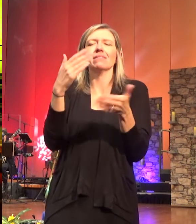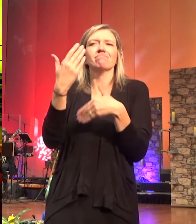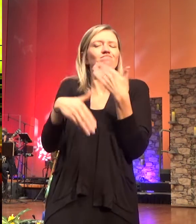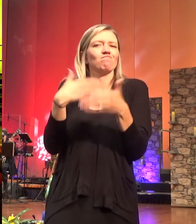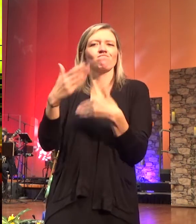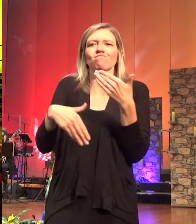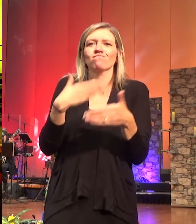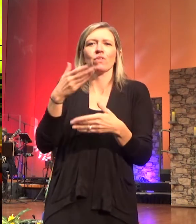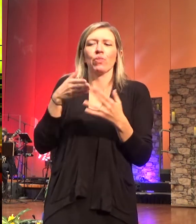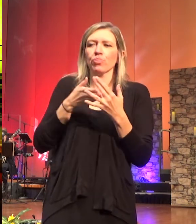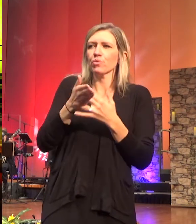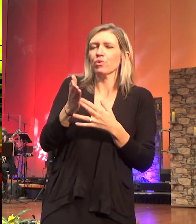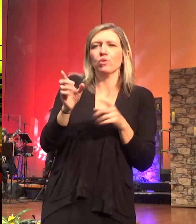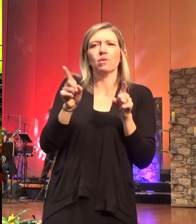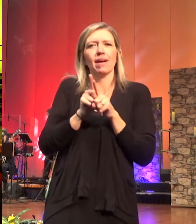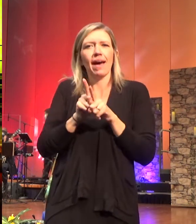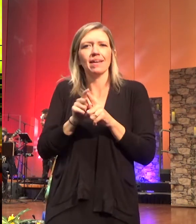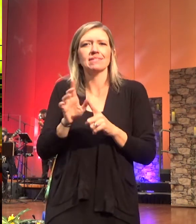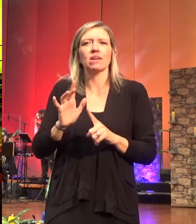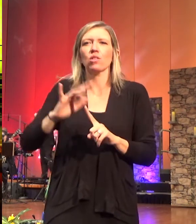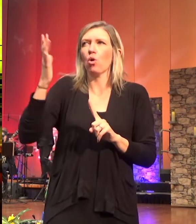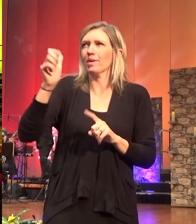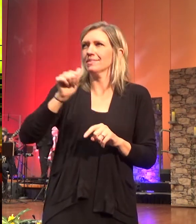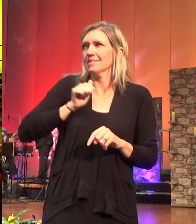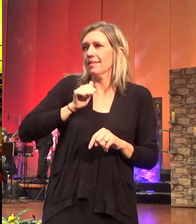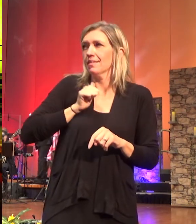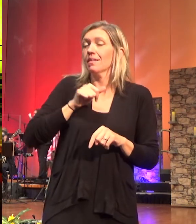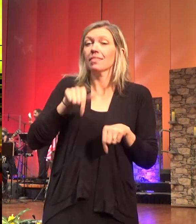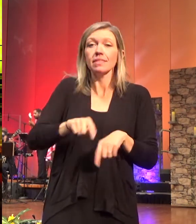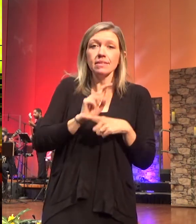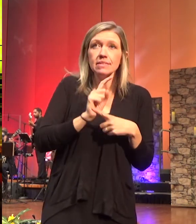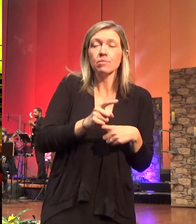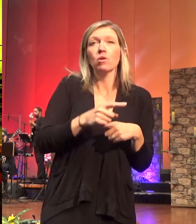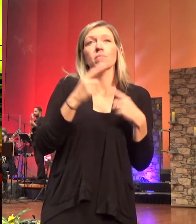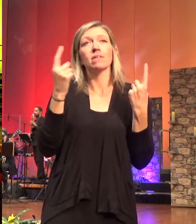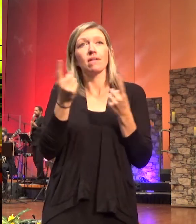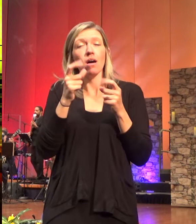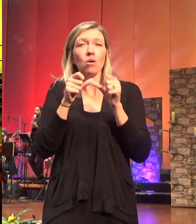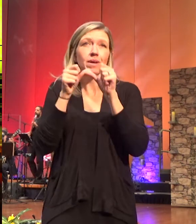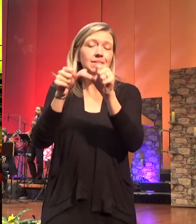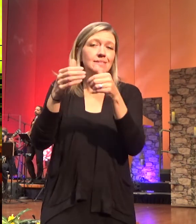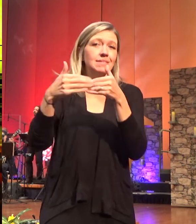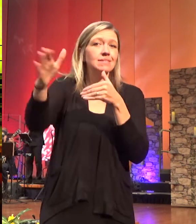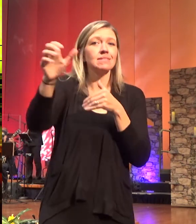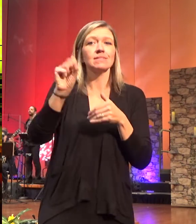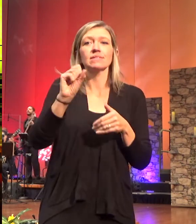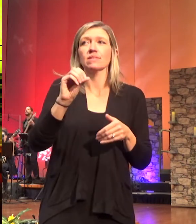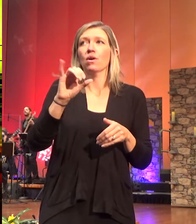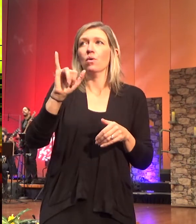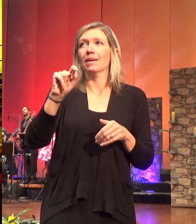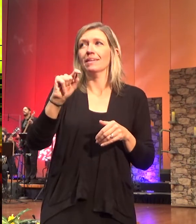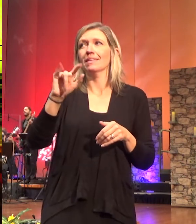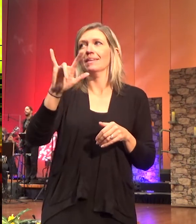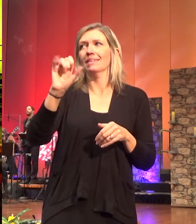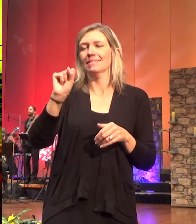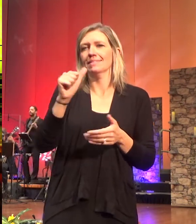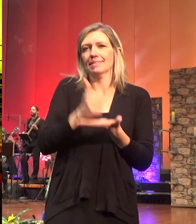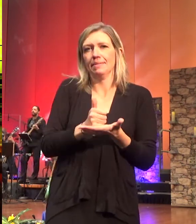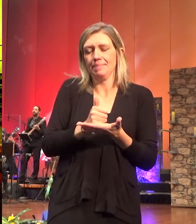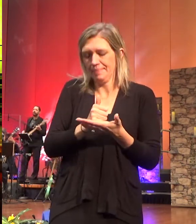through, and as the glorious self that we are. This moment and every moment, now and always, and so it is. Amen.